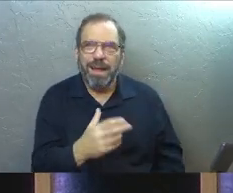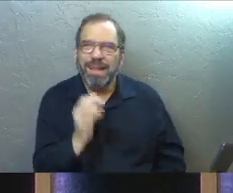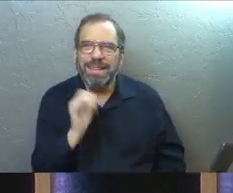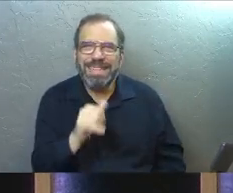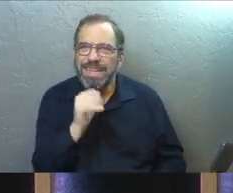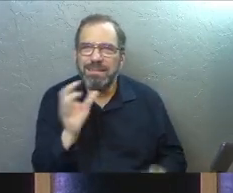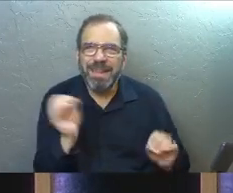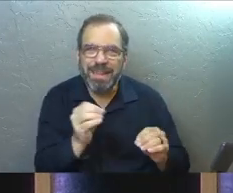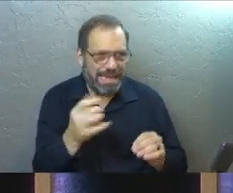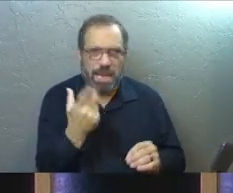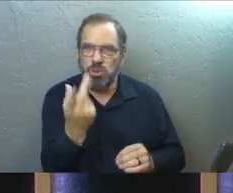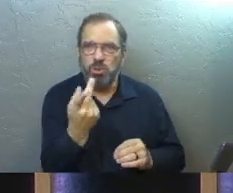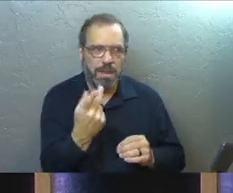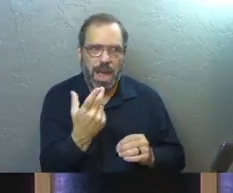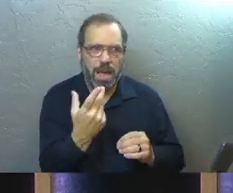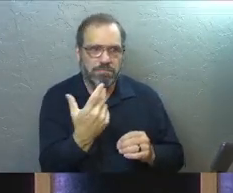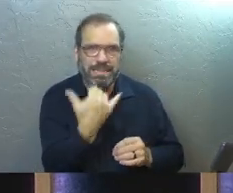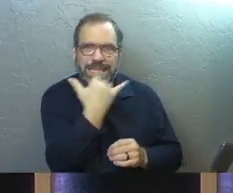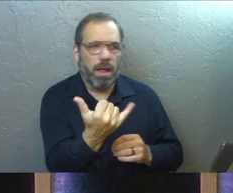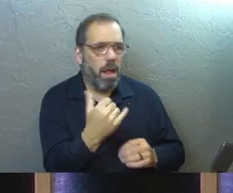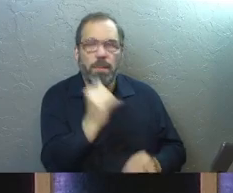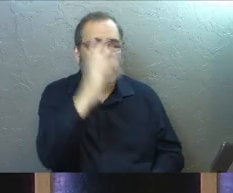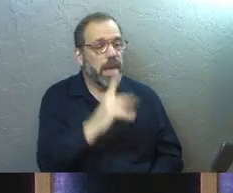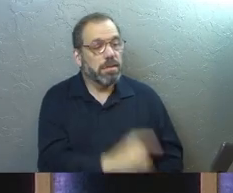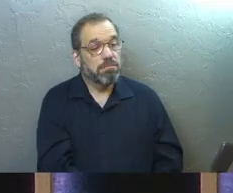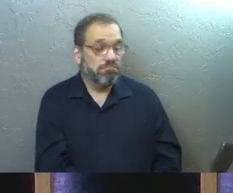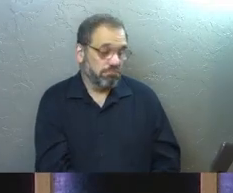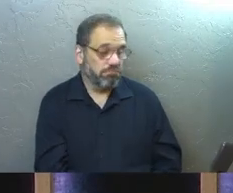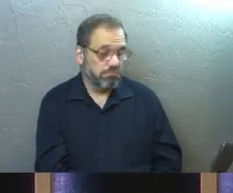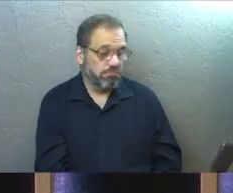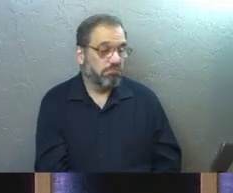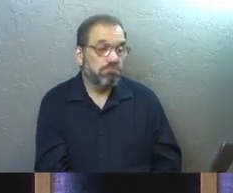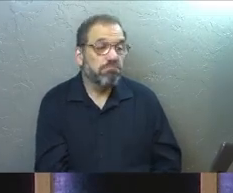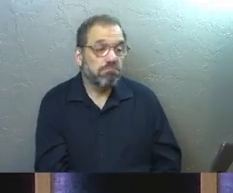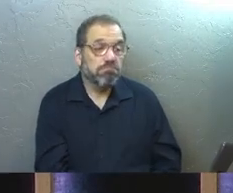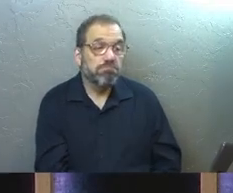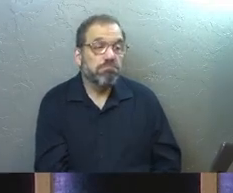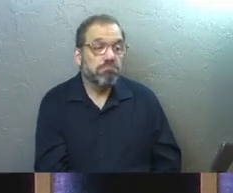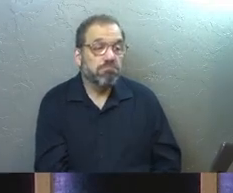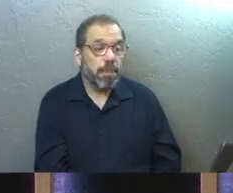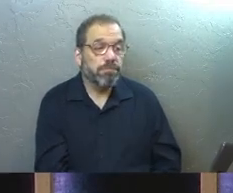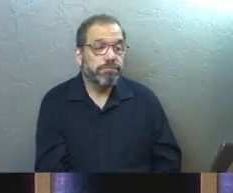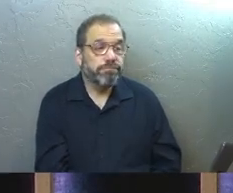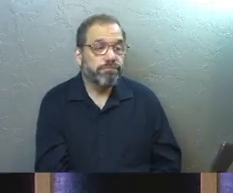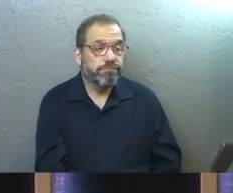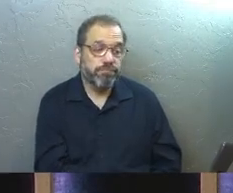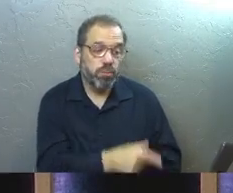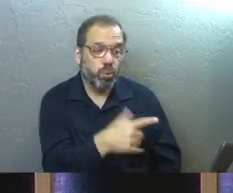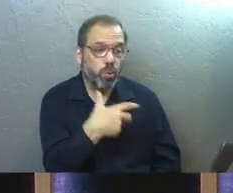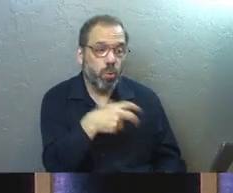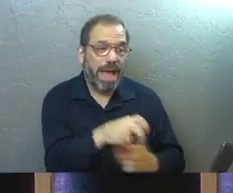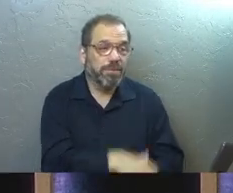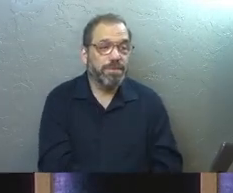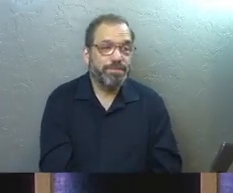of that stuff that we often do happens. He just says, yes, you did.